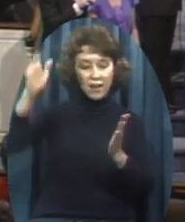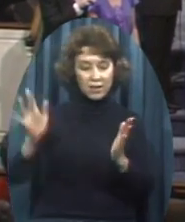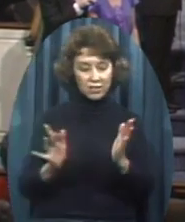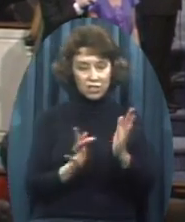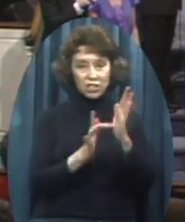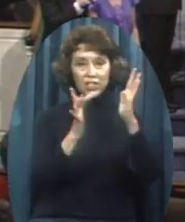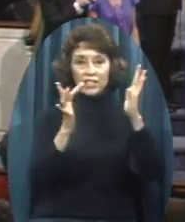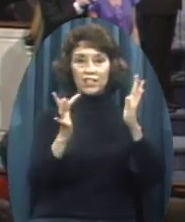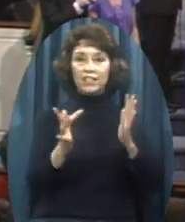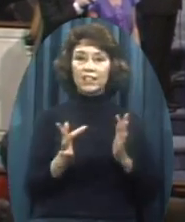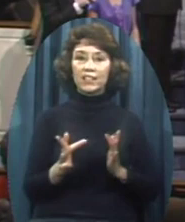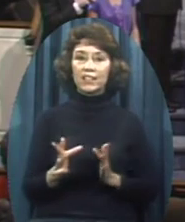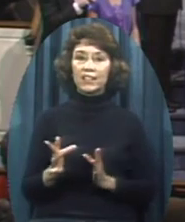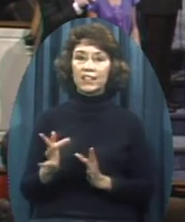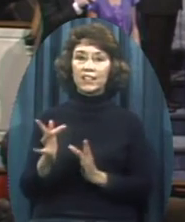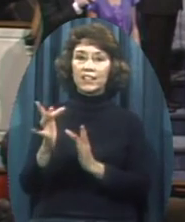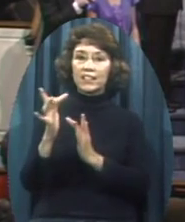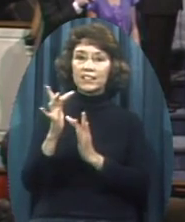resurrection.